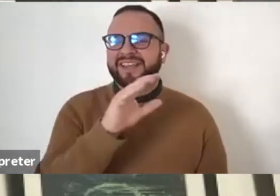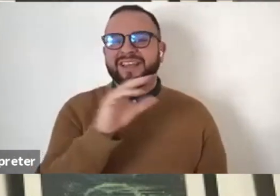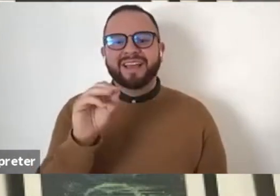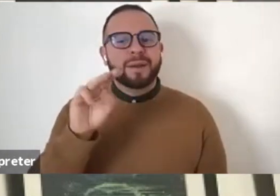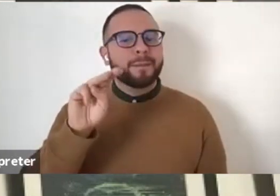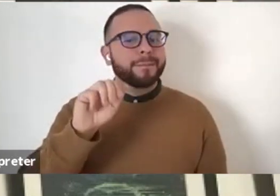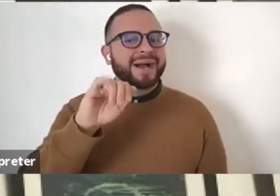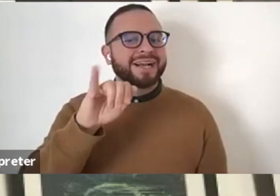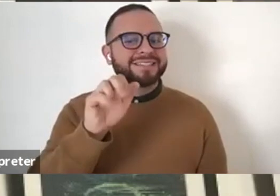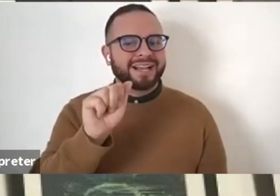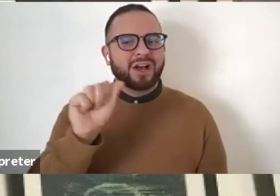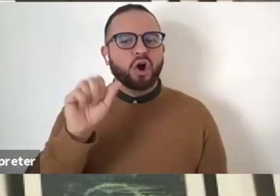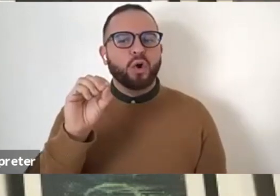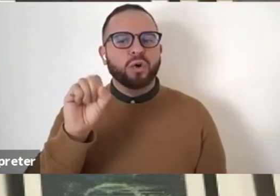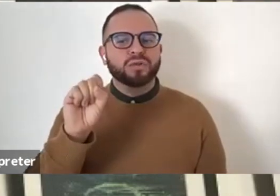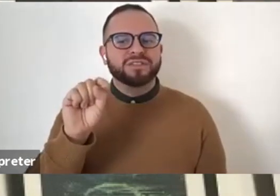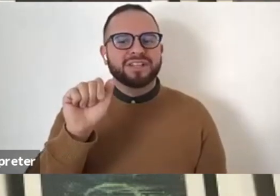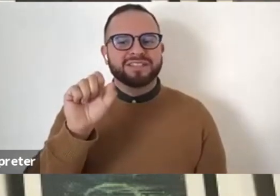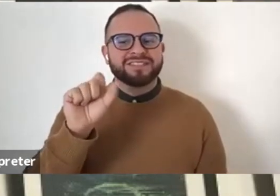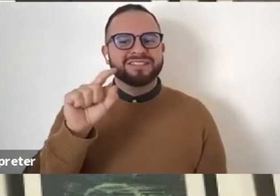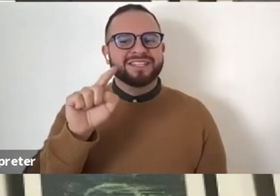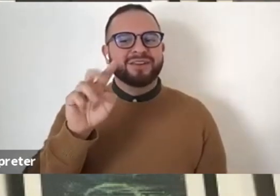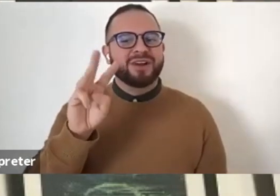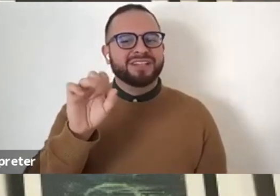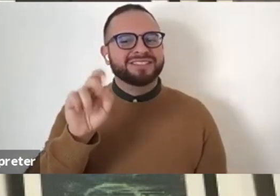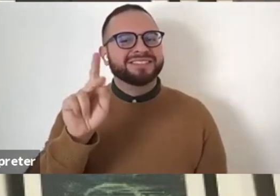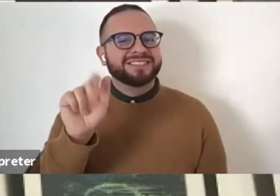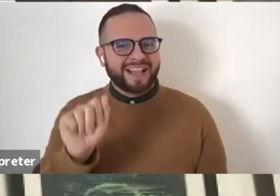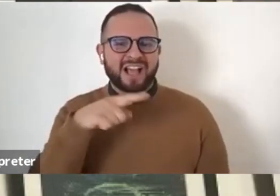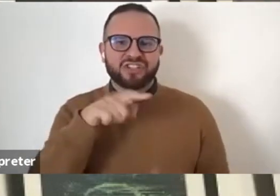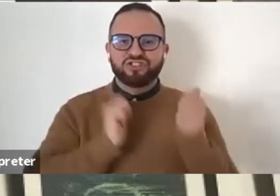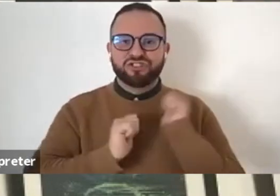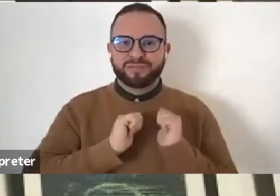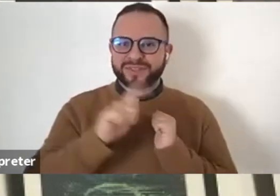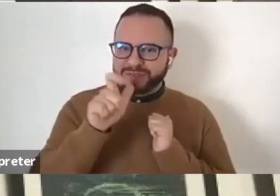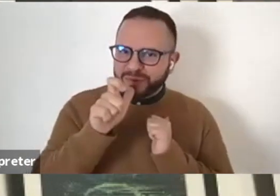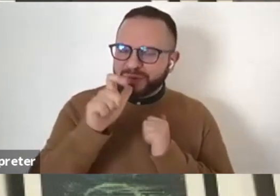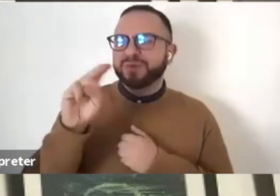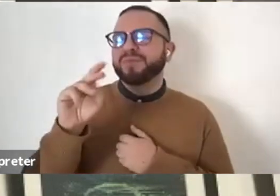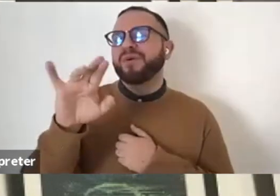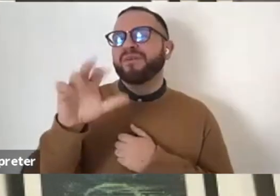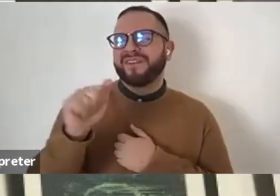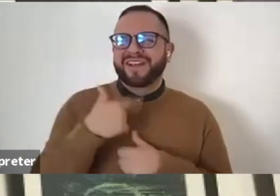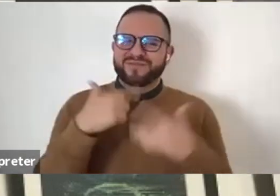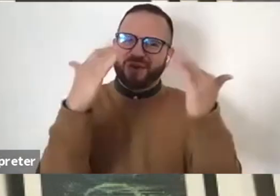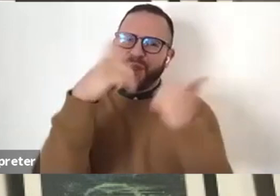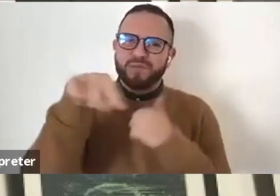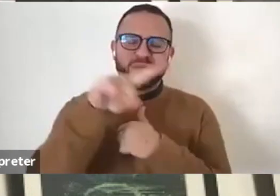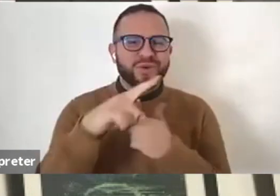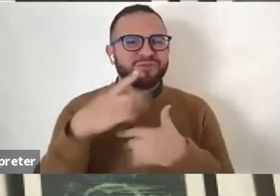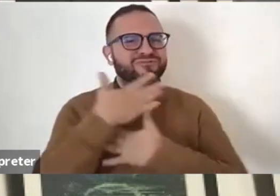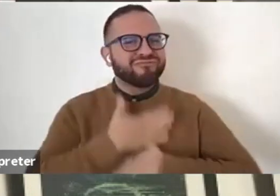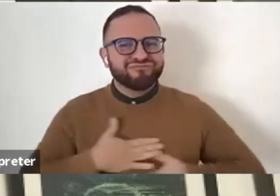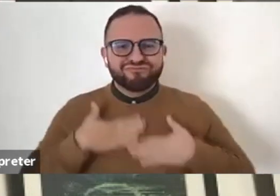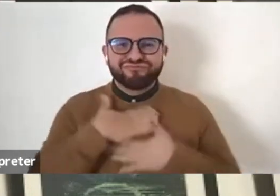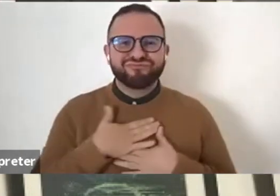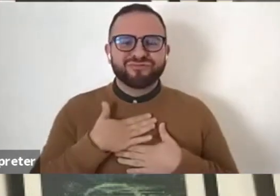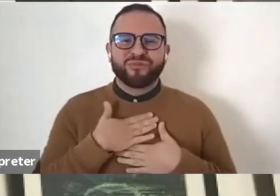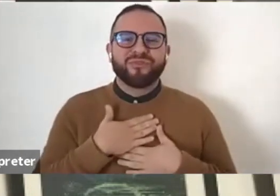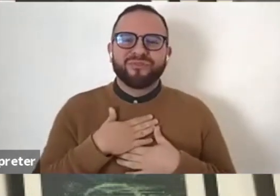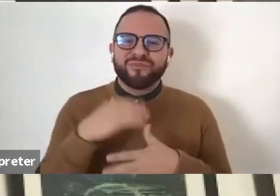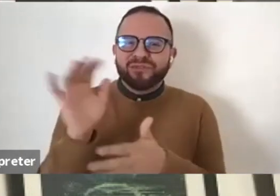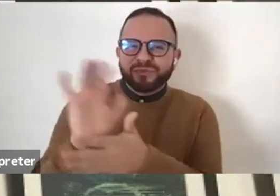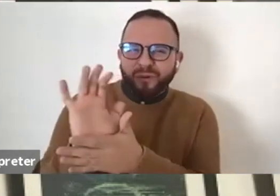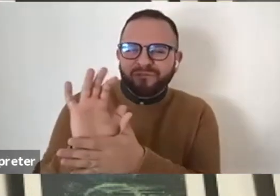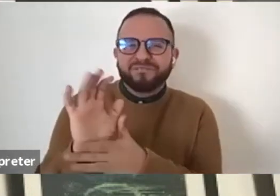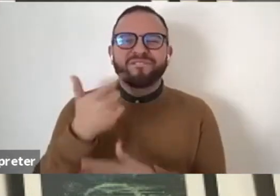Ostaszewska, who also plays Maria. So we hope all of you enjoyed the film, and we're going to spend a